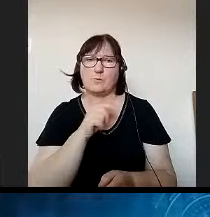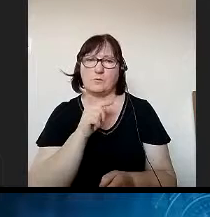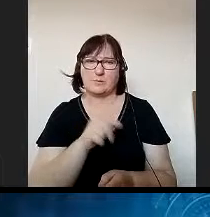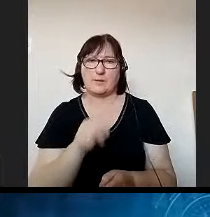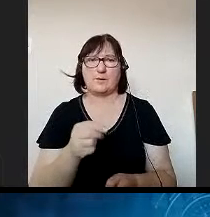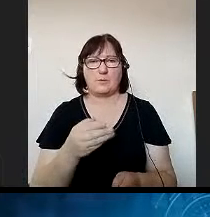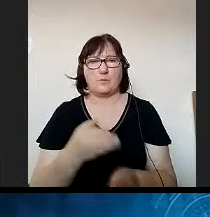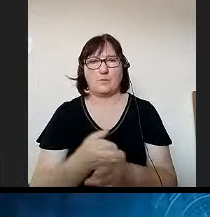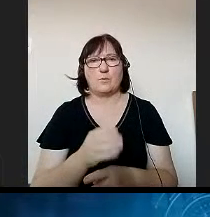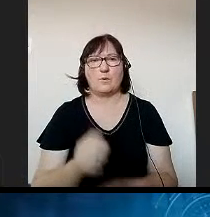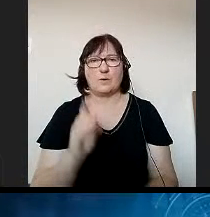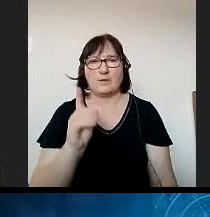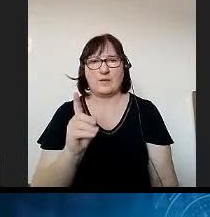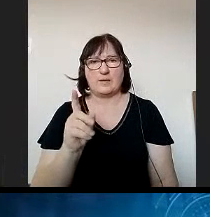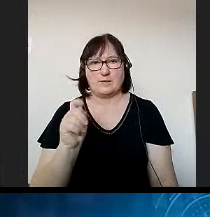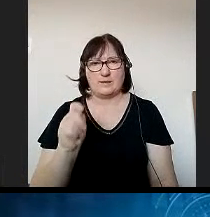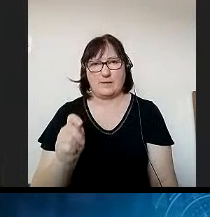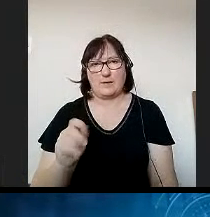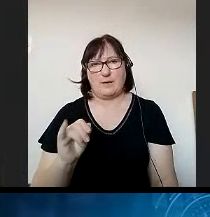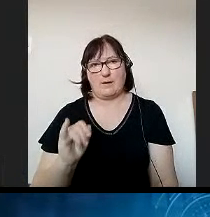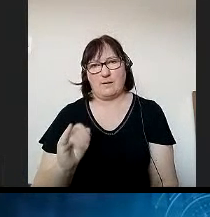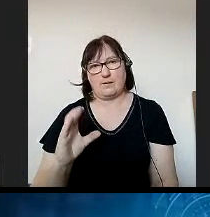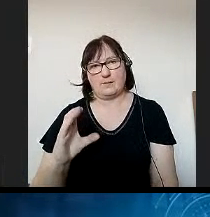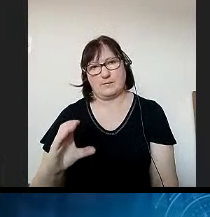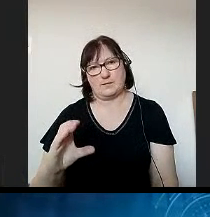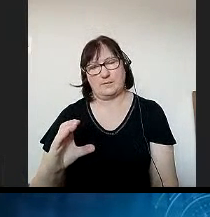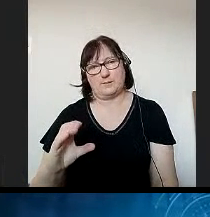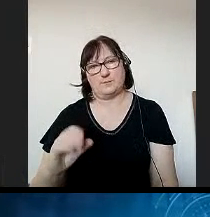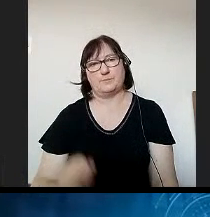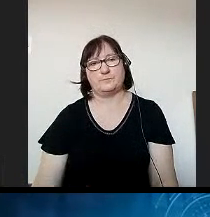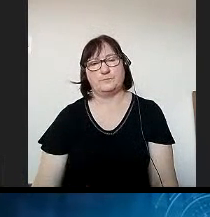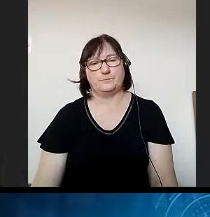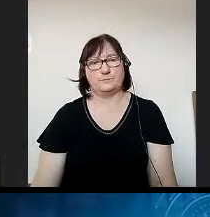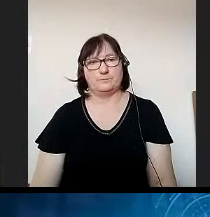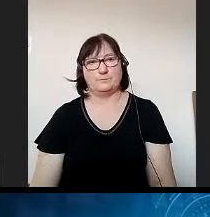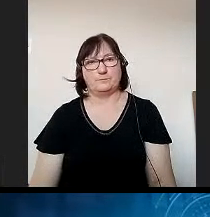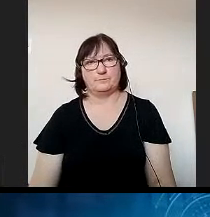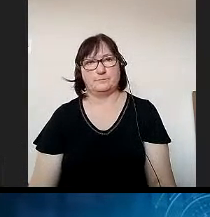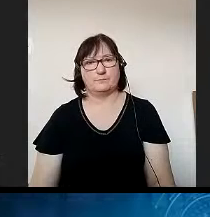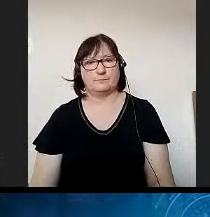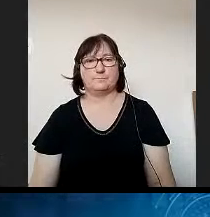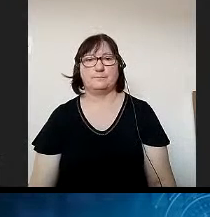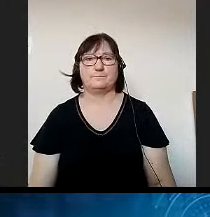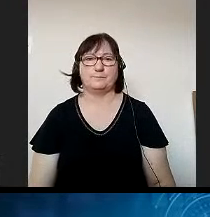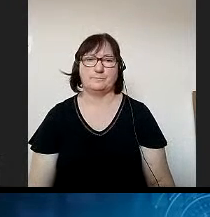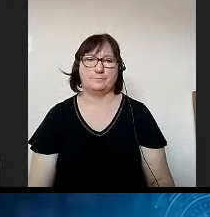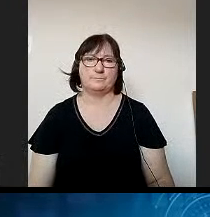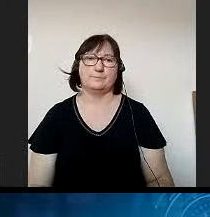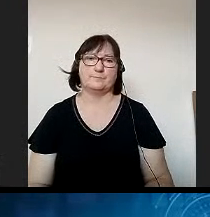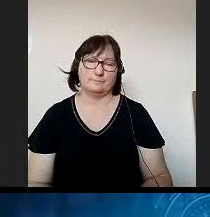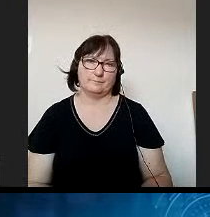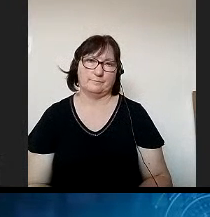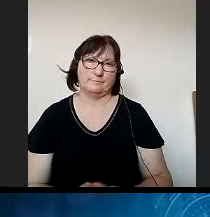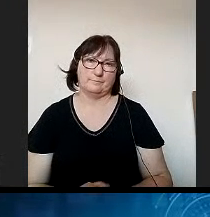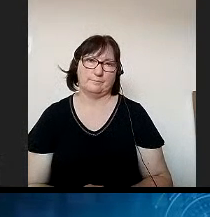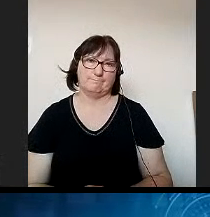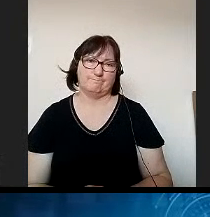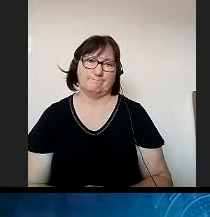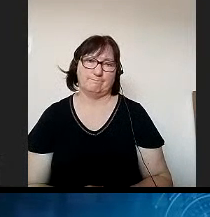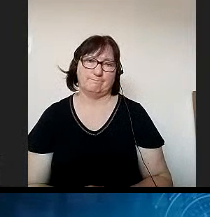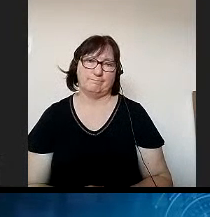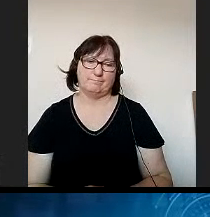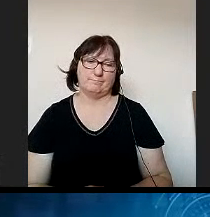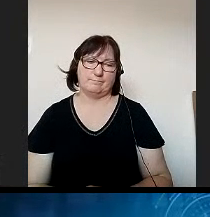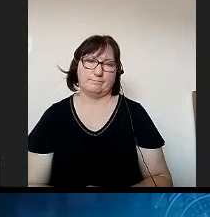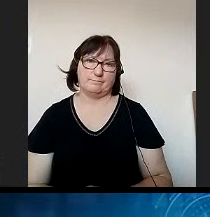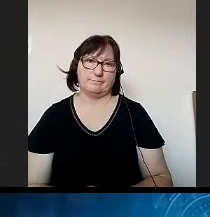Hope that answered the question, Patricia. Yes, thank you so much, Silawani and Letitia. Lydia, if you can take the